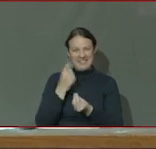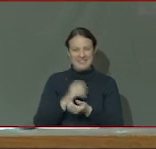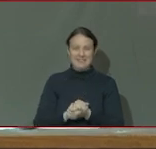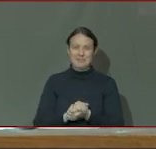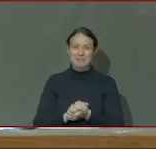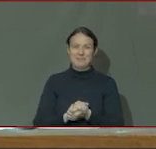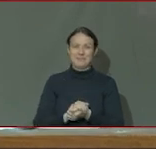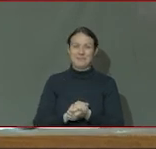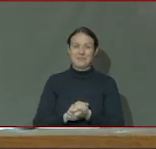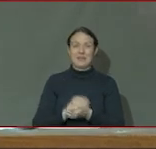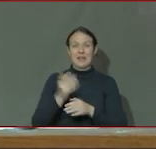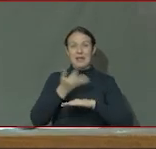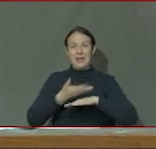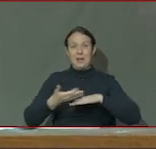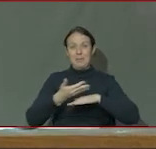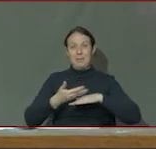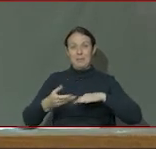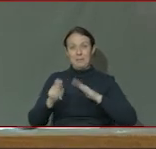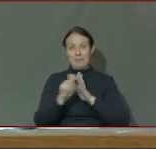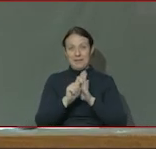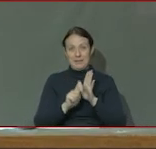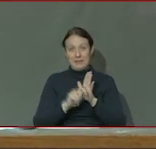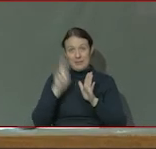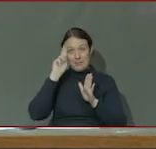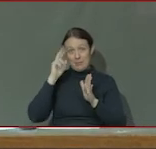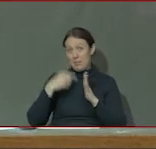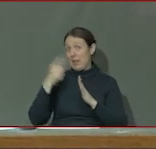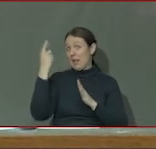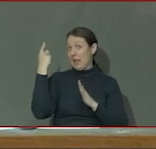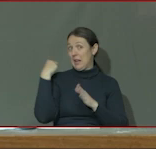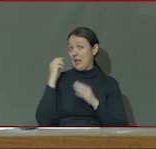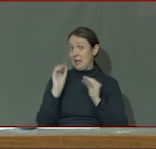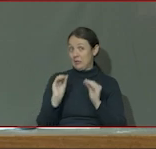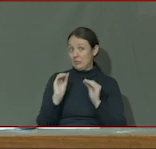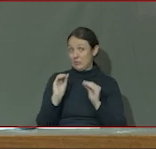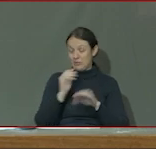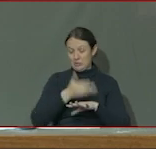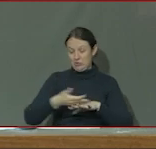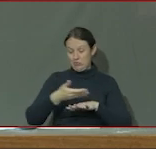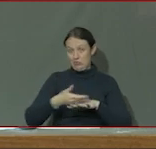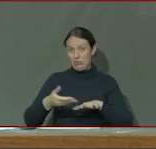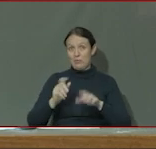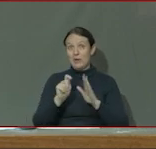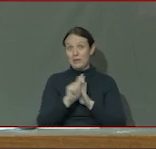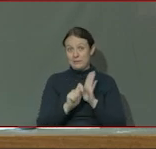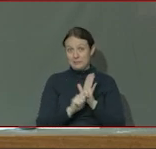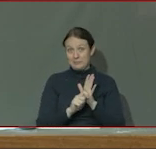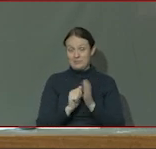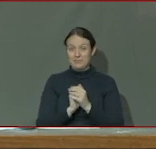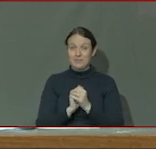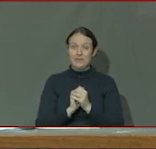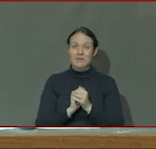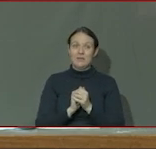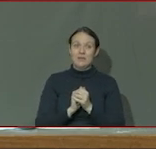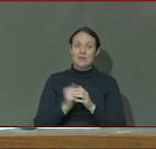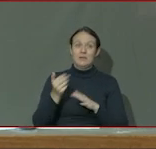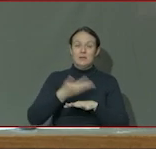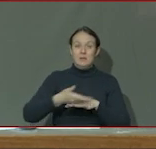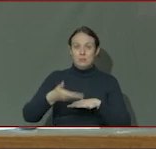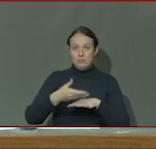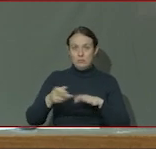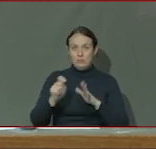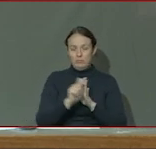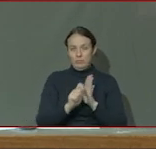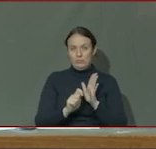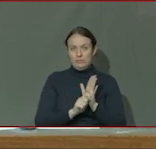you look at blood groups. And we spoke about blood groups last week. You can go check the video we recorded here last week. Blood groups is